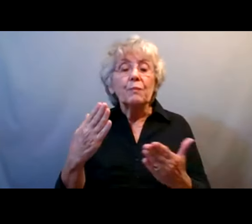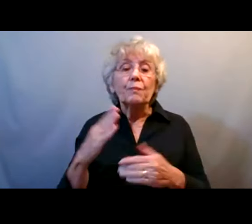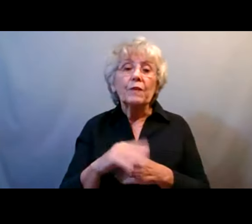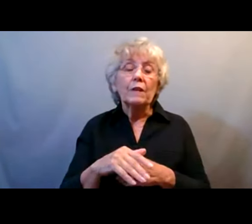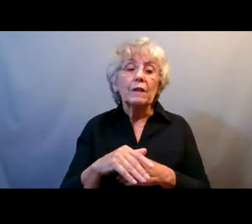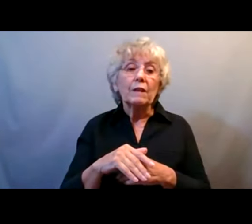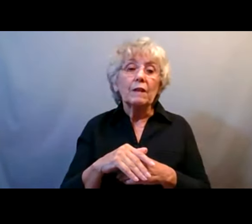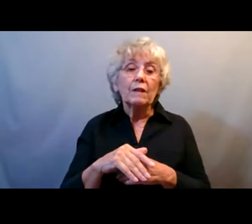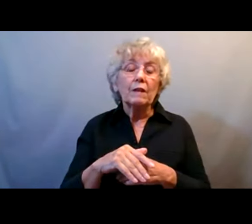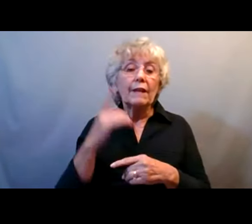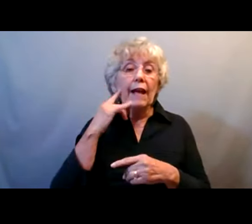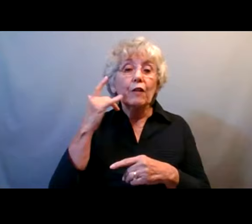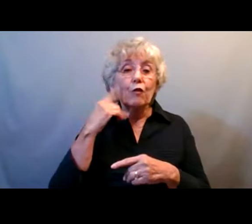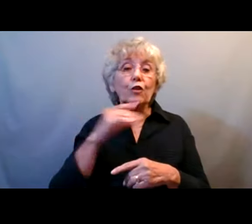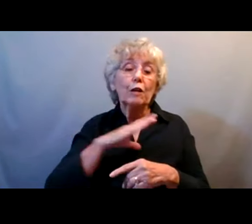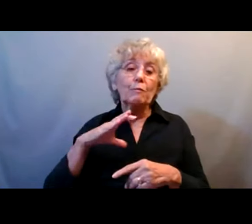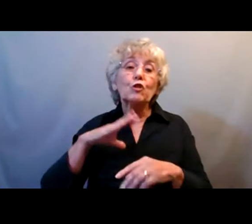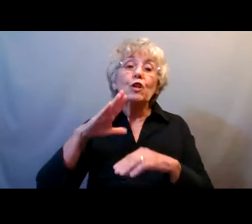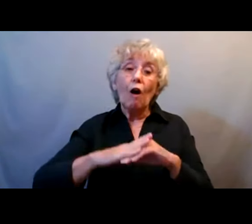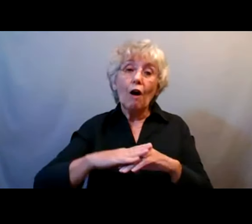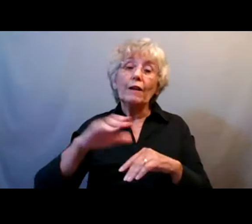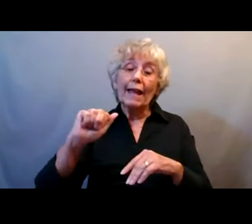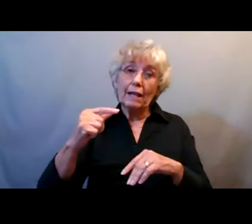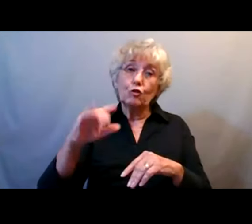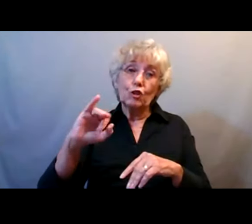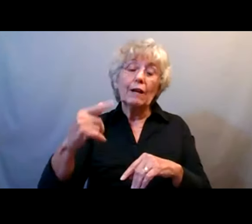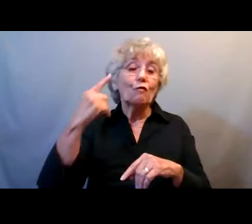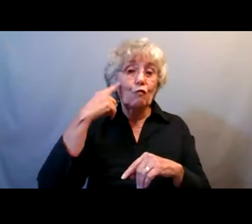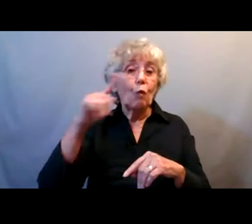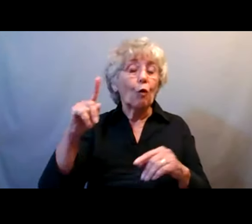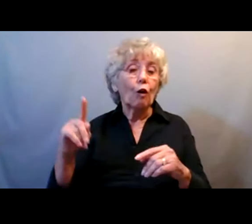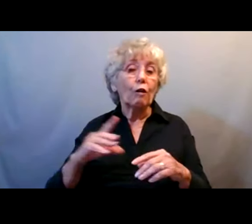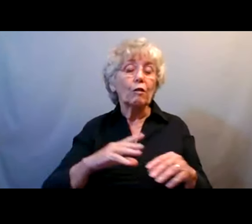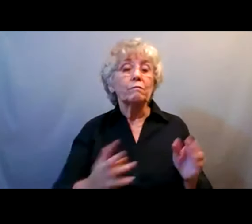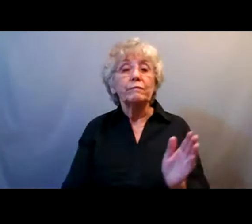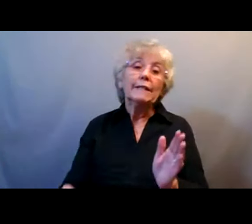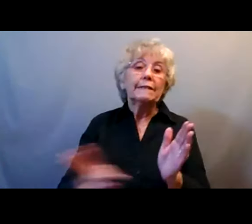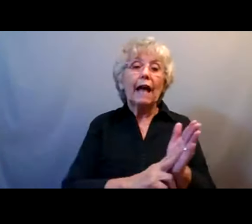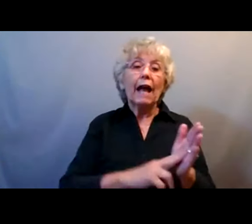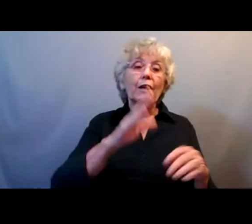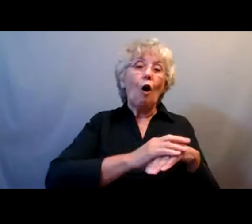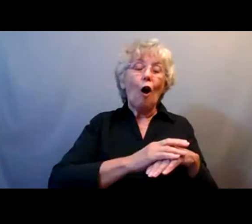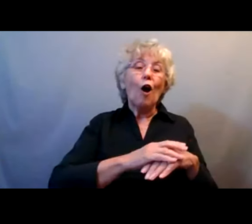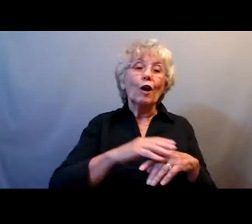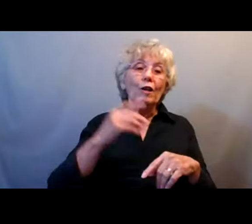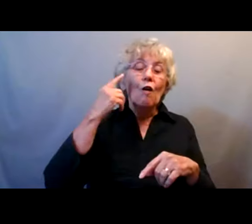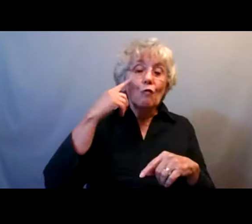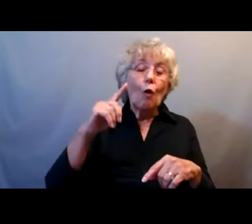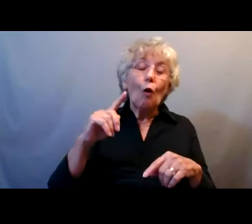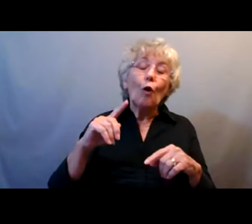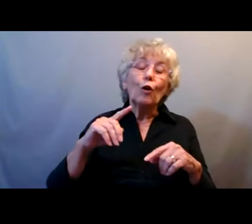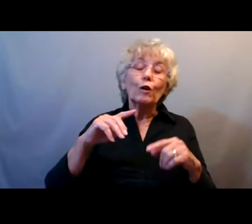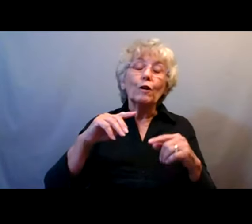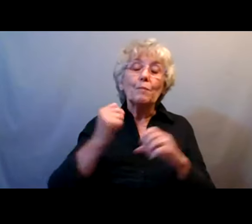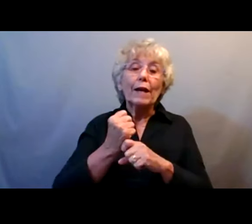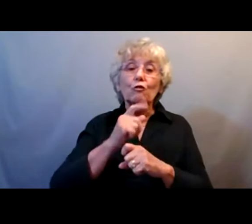the California Commission on Aging for signing on to the amicus brief that Justice and Aging